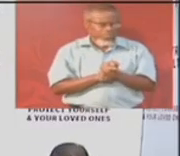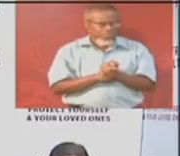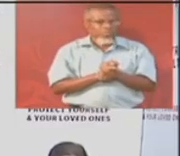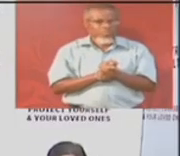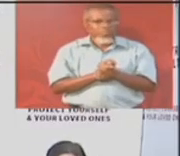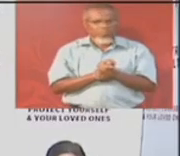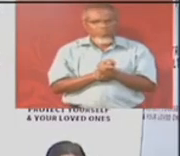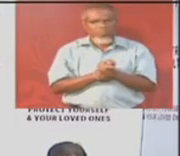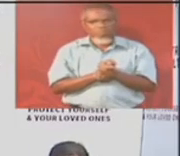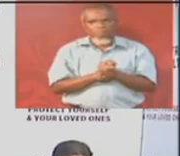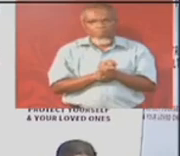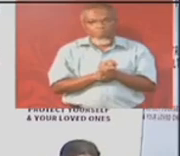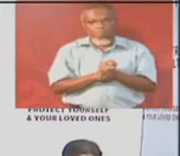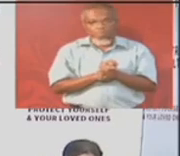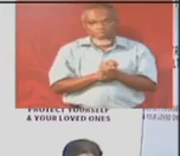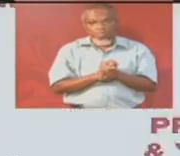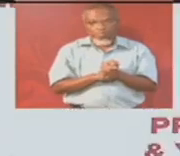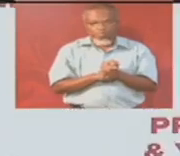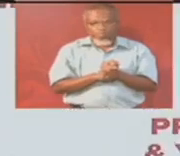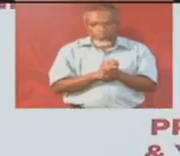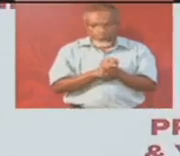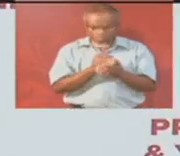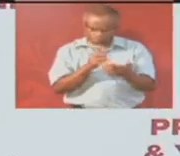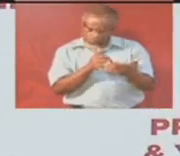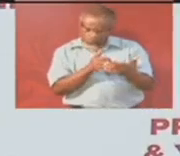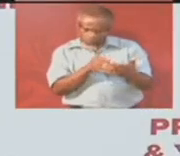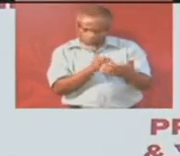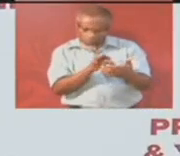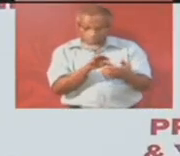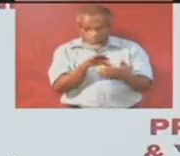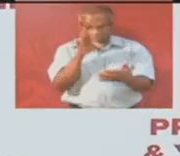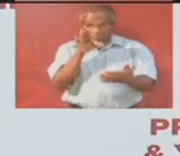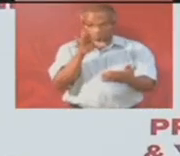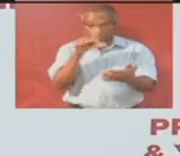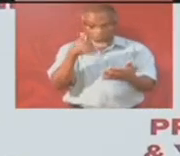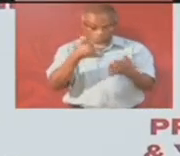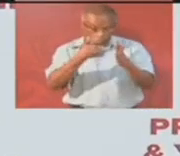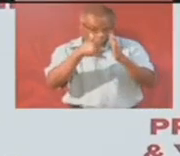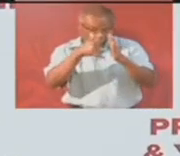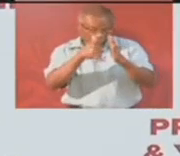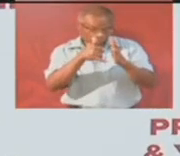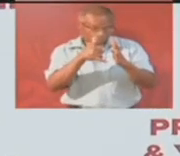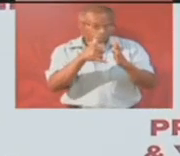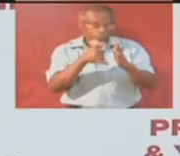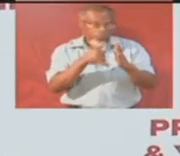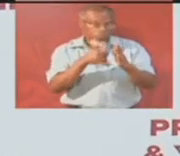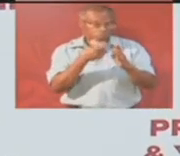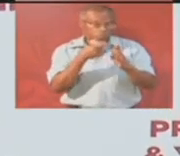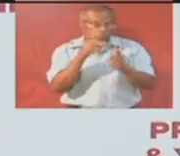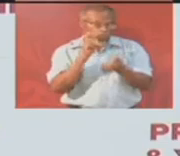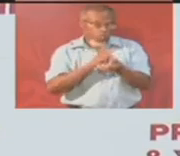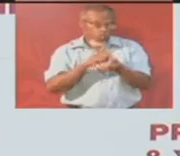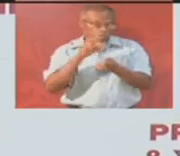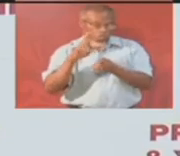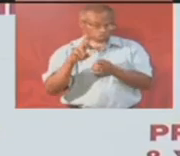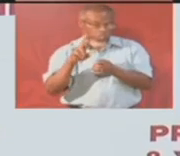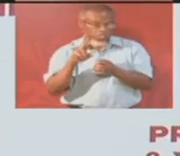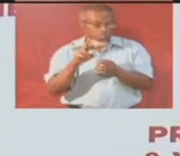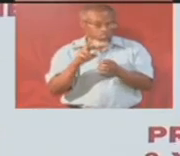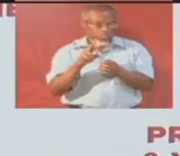my WhatsApp from Dr. Richards, who manages this. So, hospital capacity currently